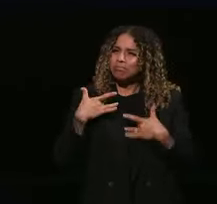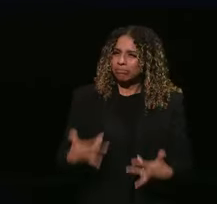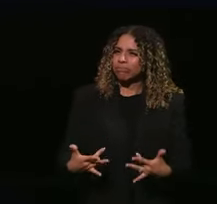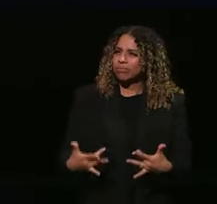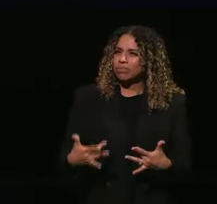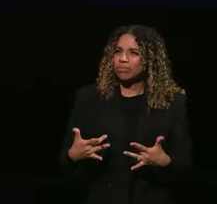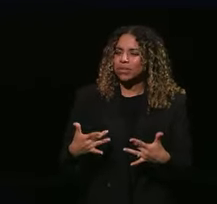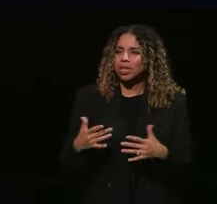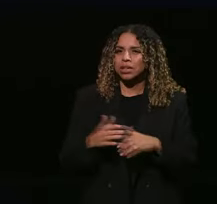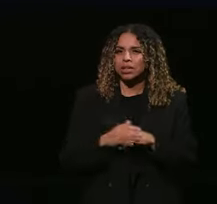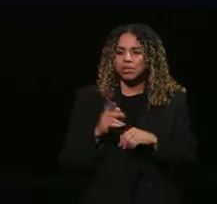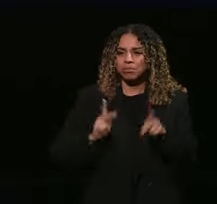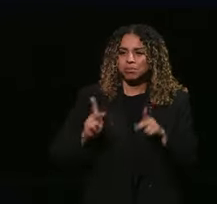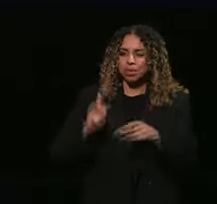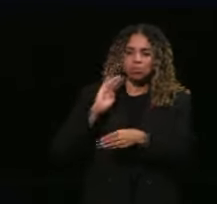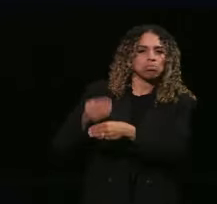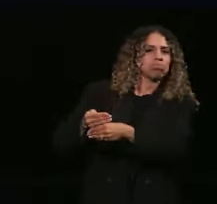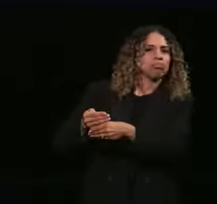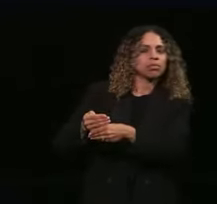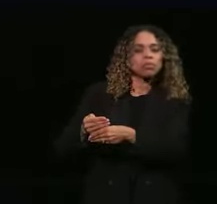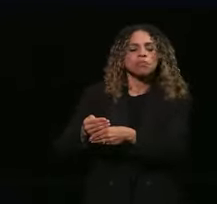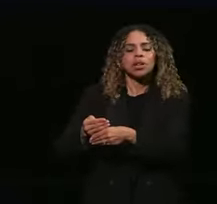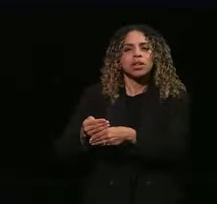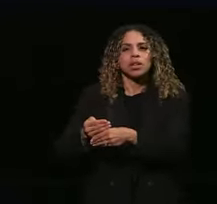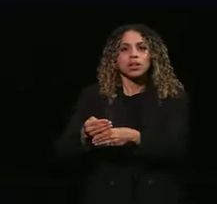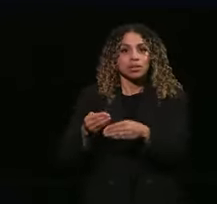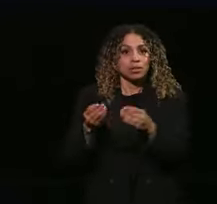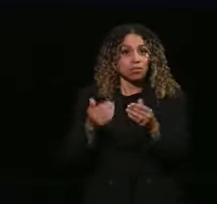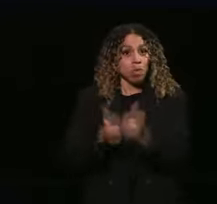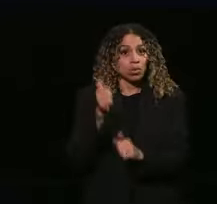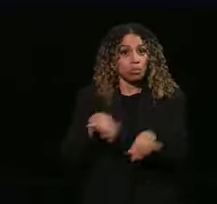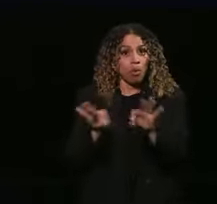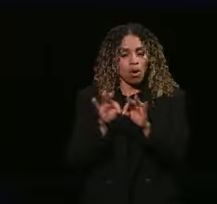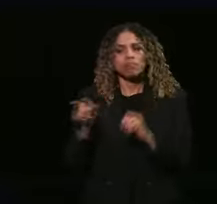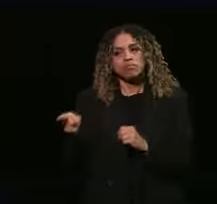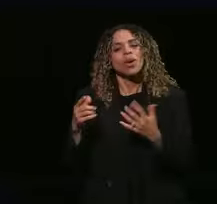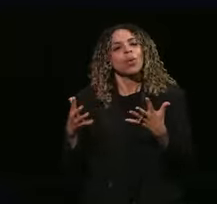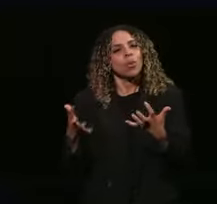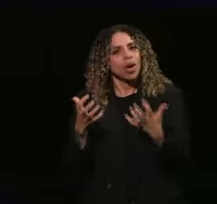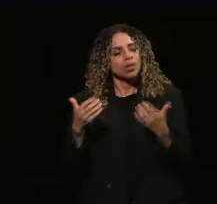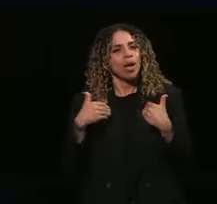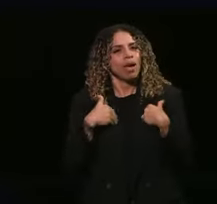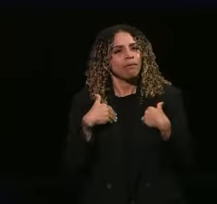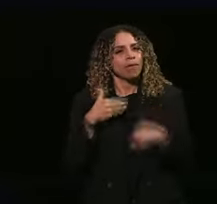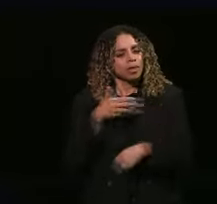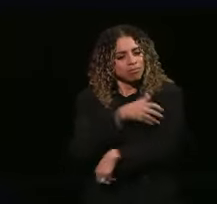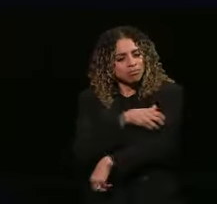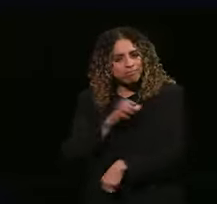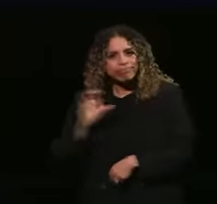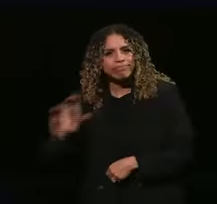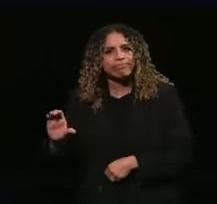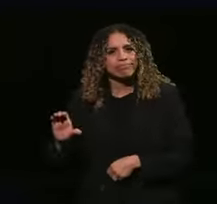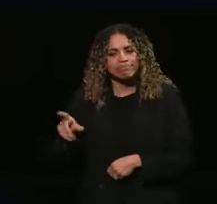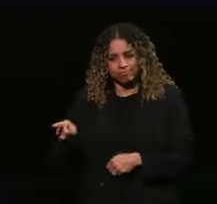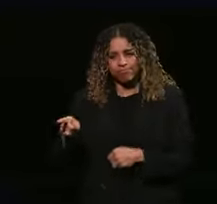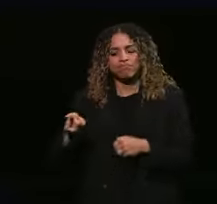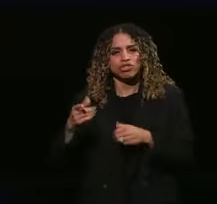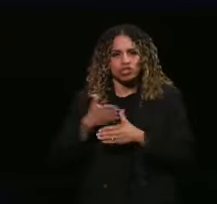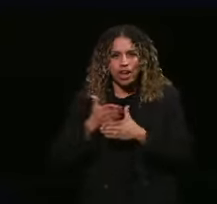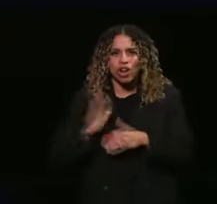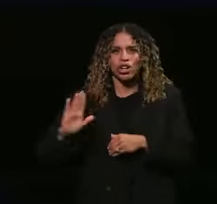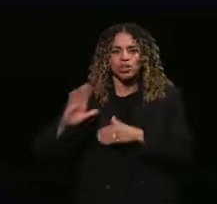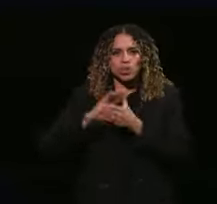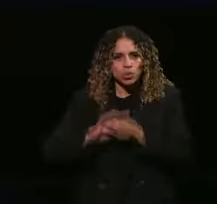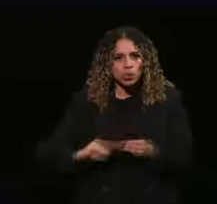So the main thing was to have a voice and to tell her story.